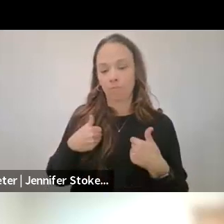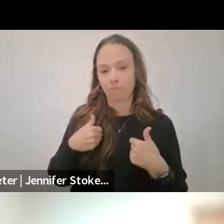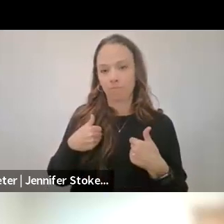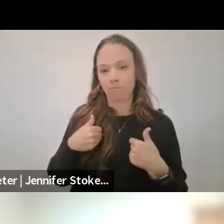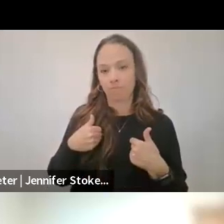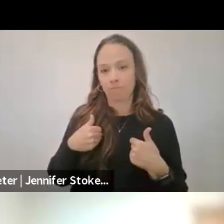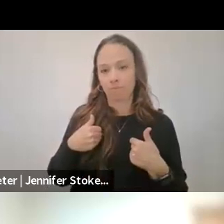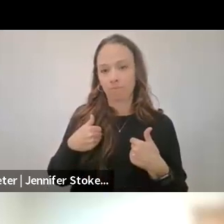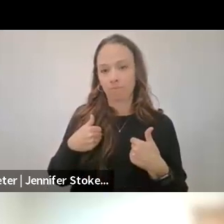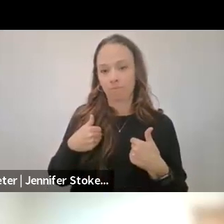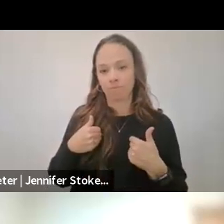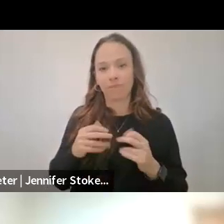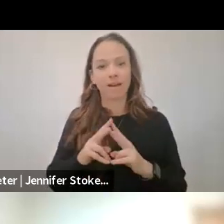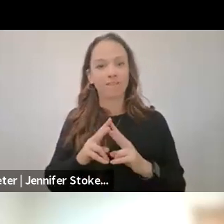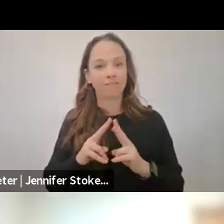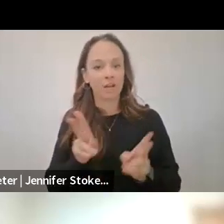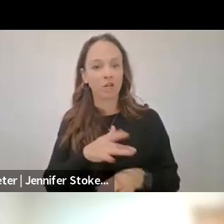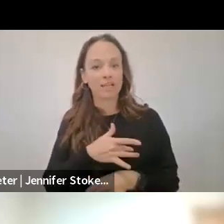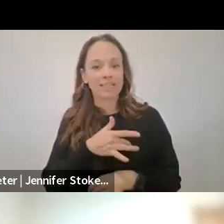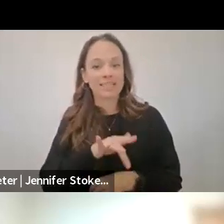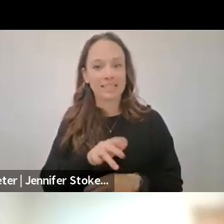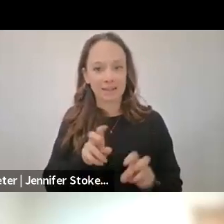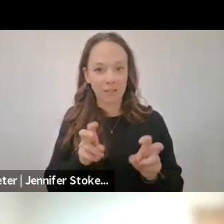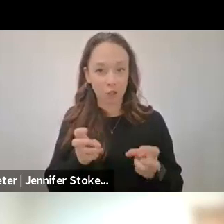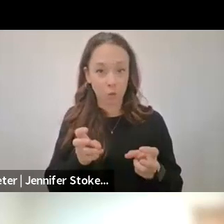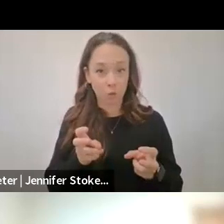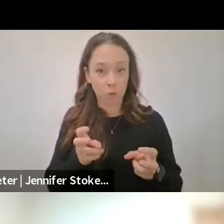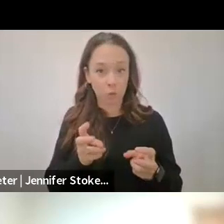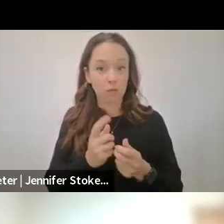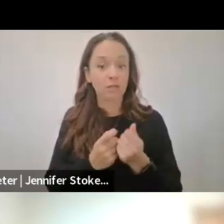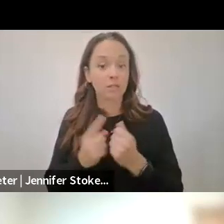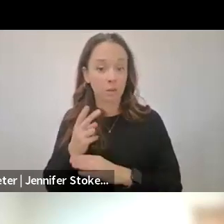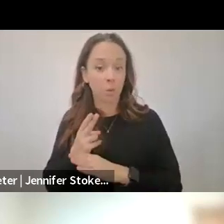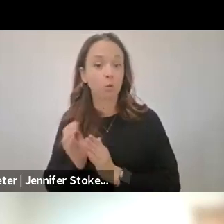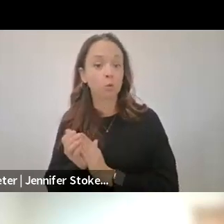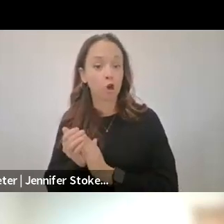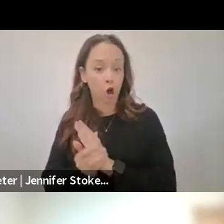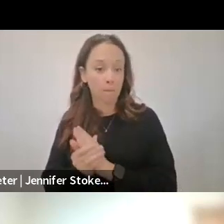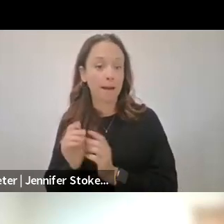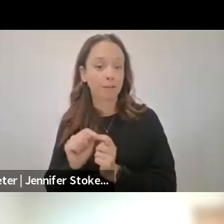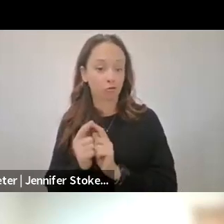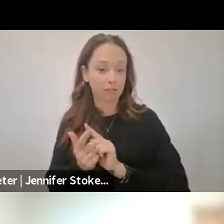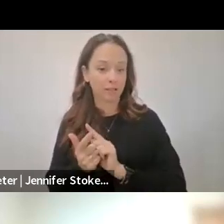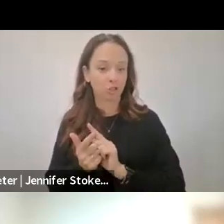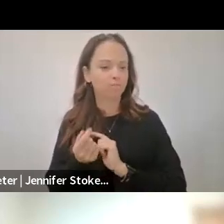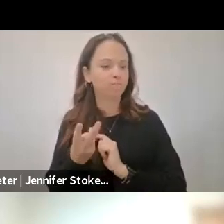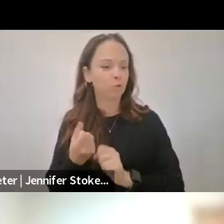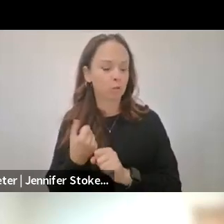a very sensitive issue with someone translating something on machine translation a few years ago.